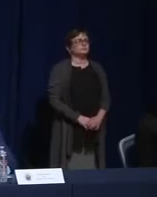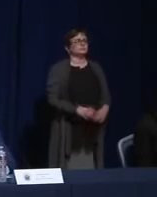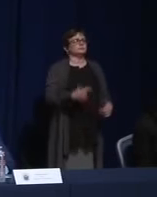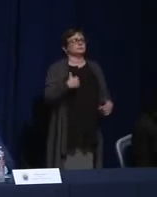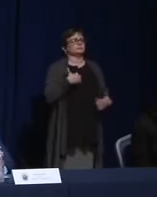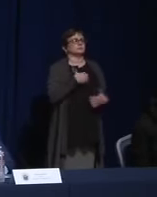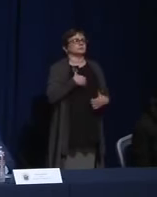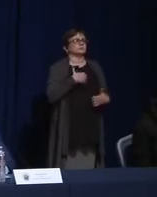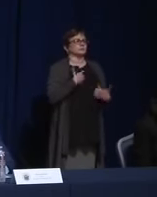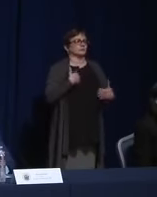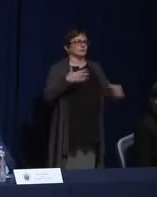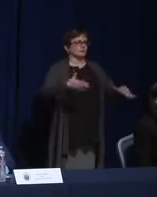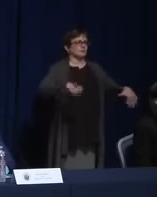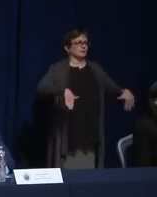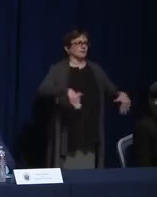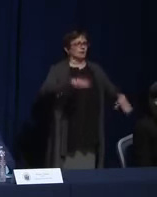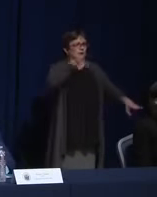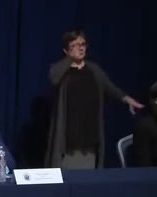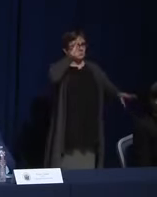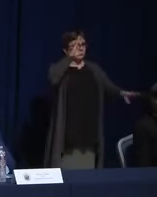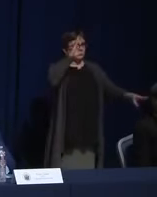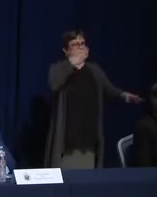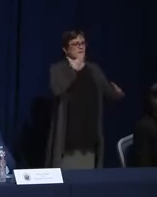Good afternoon, everybody. As you can see, we've moved